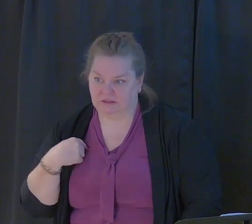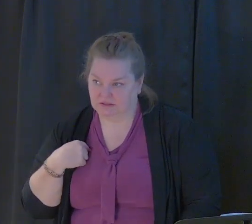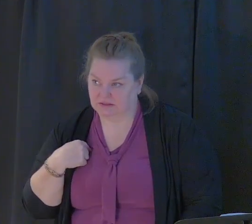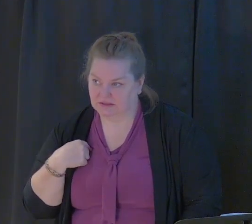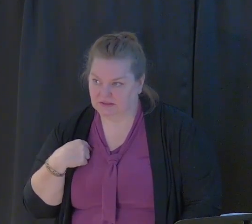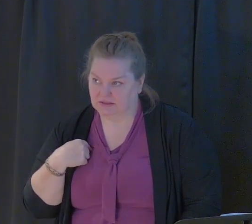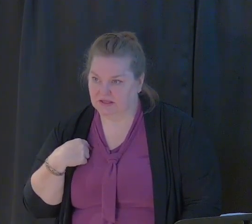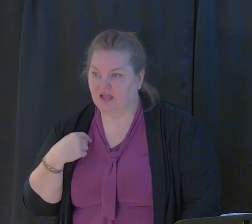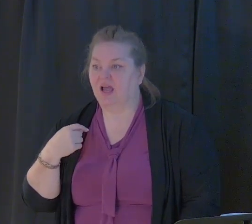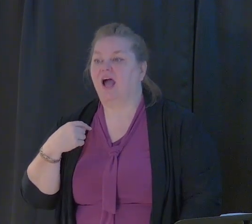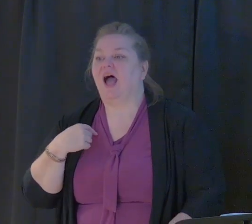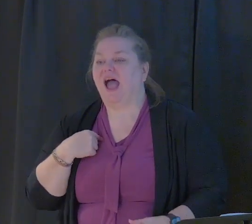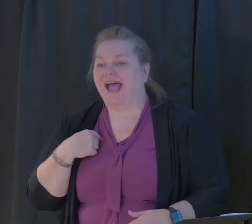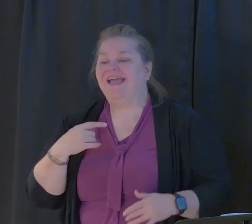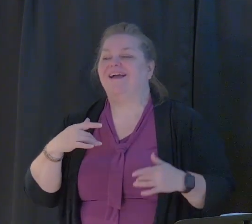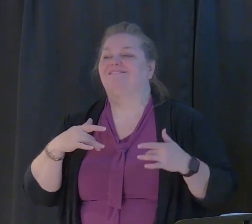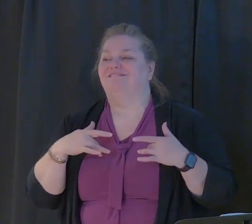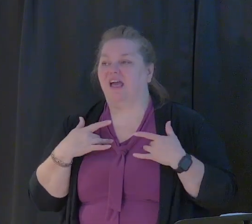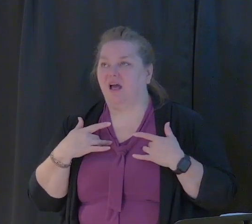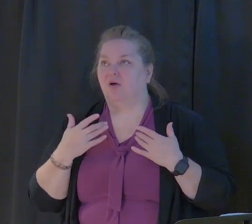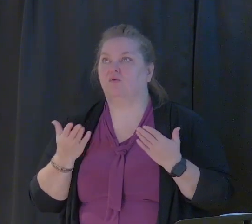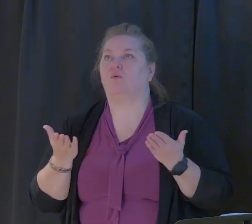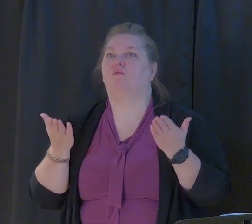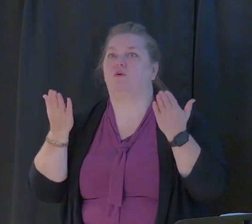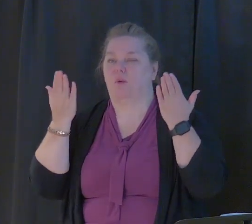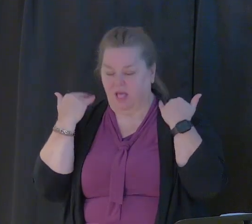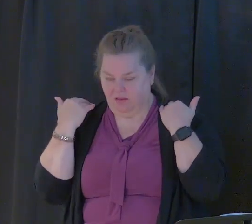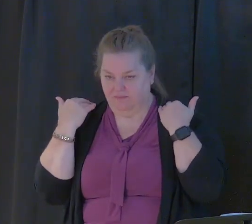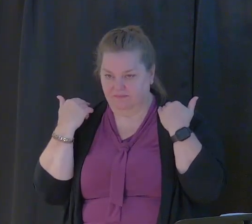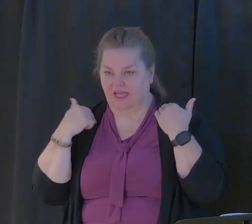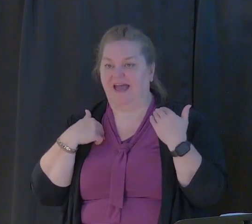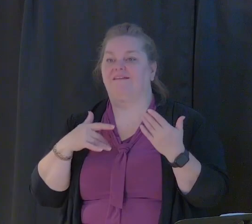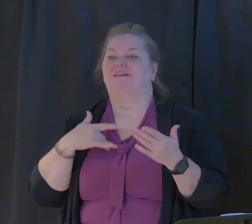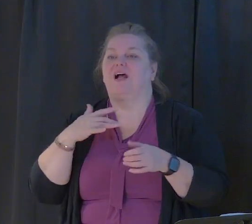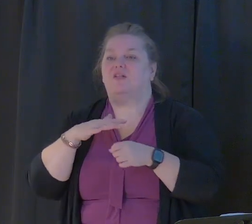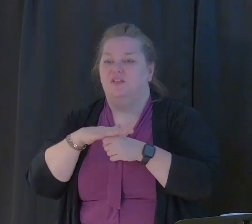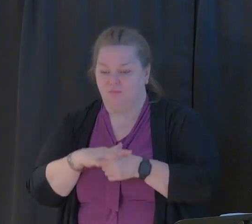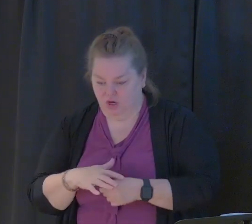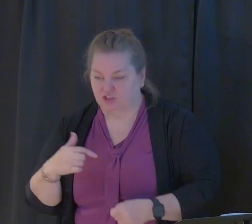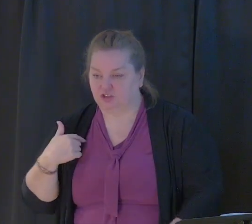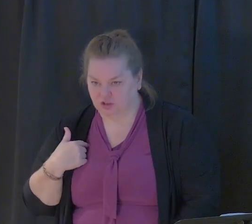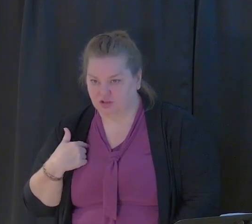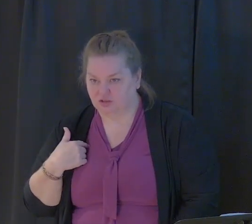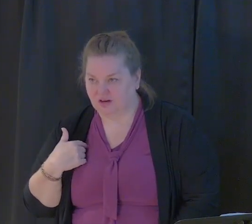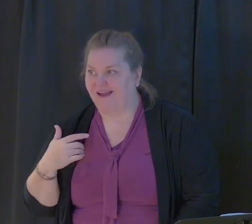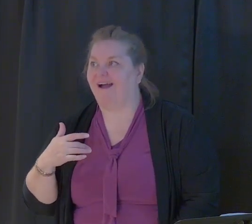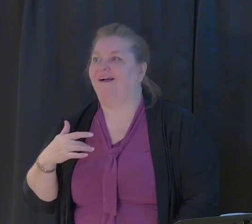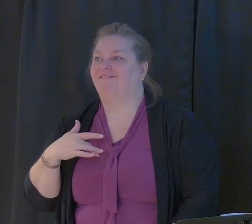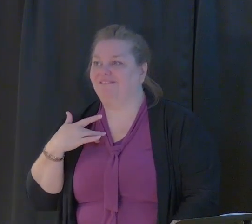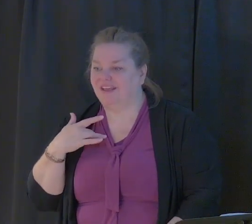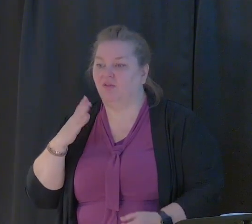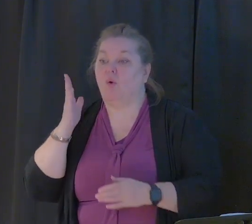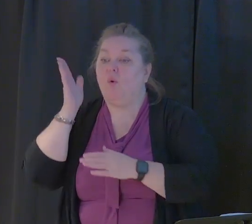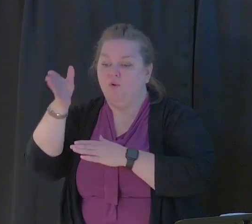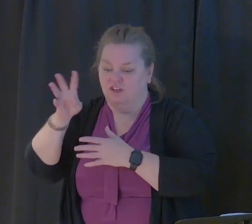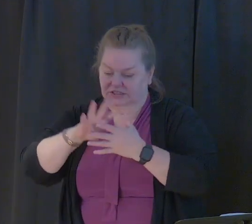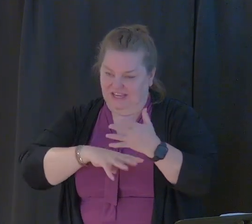Because I felt those overbooked, over pressures. It's a great idea. I'll support him, but it's